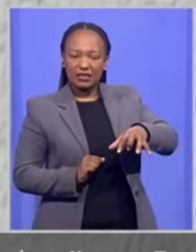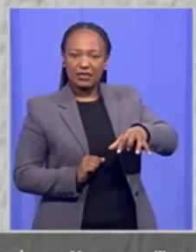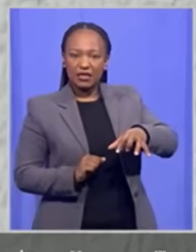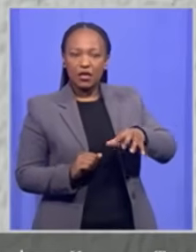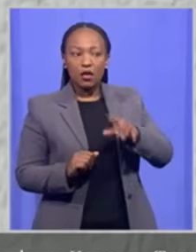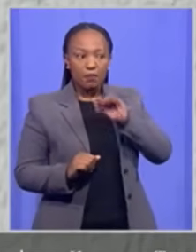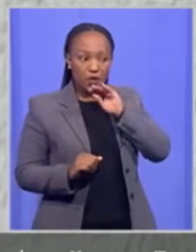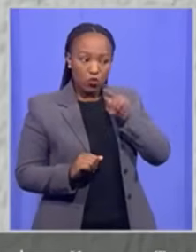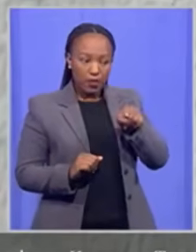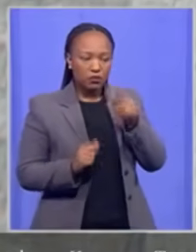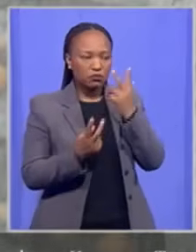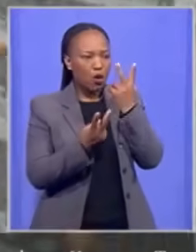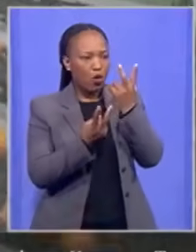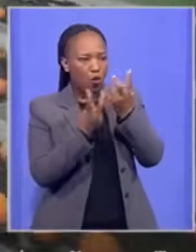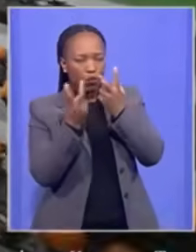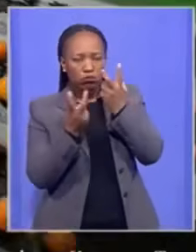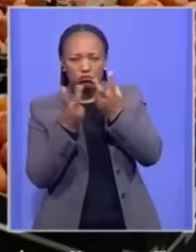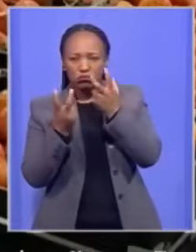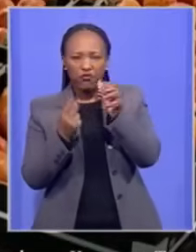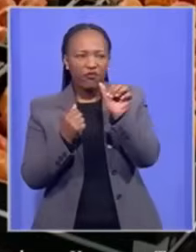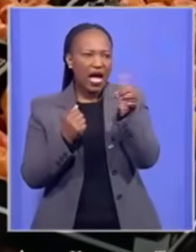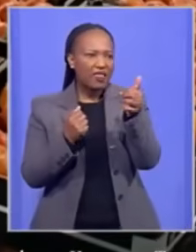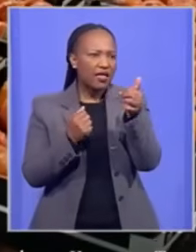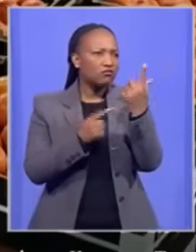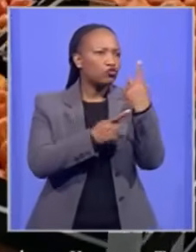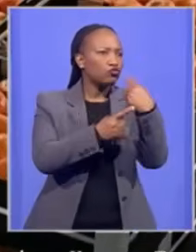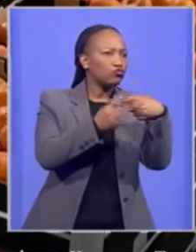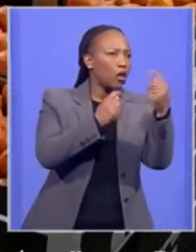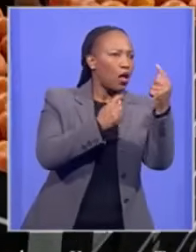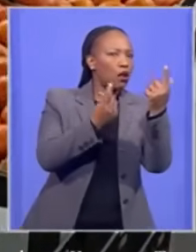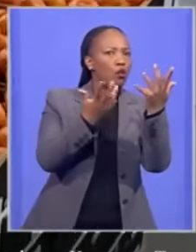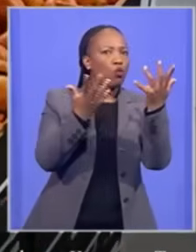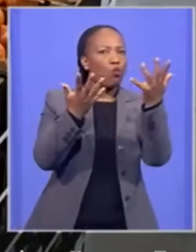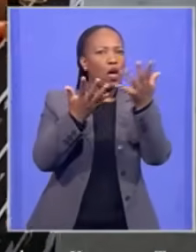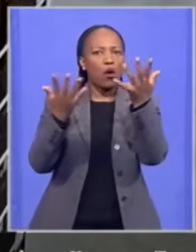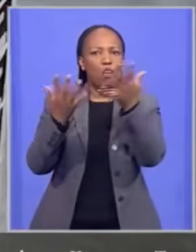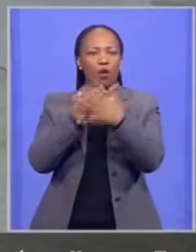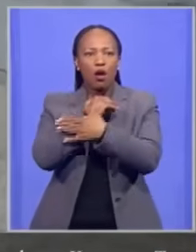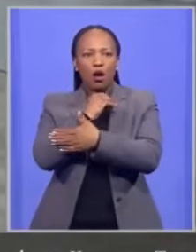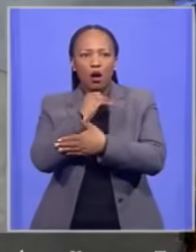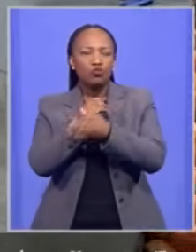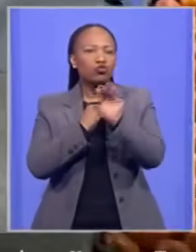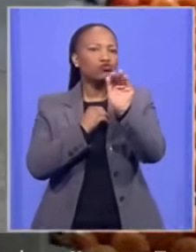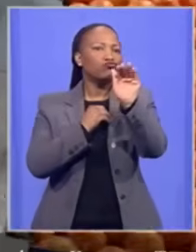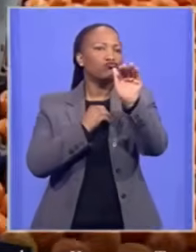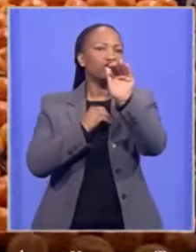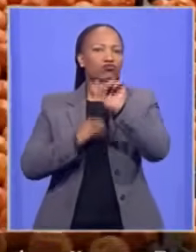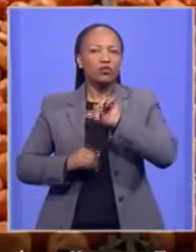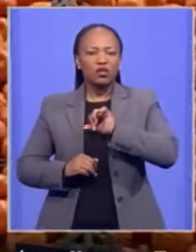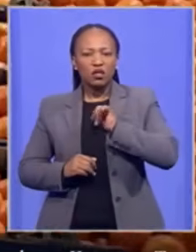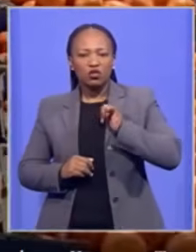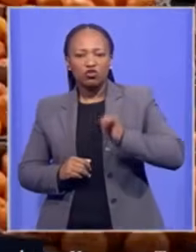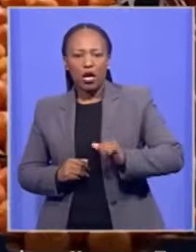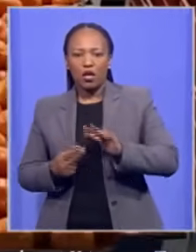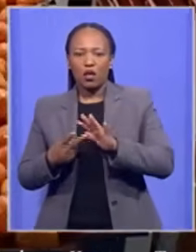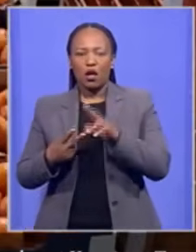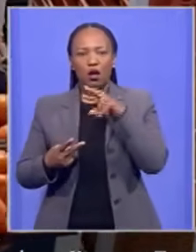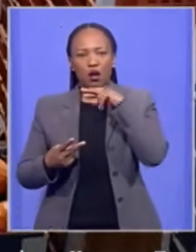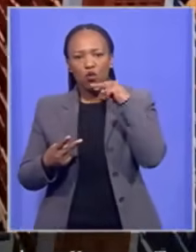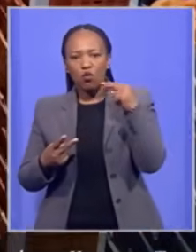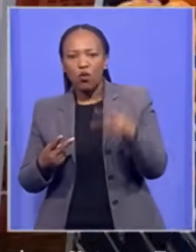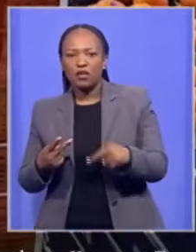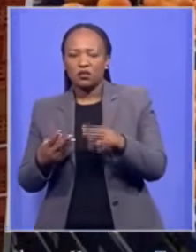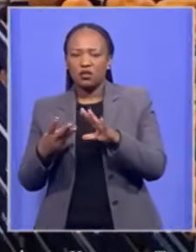mebaraka e mengwe re tsene fatshe re ba nyakela mebaraka e mengwe re boledišana dinaga tše dingwe naga ya China dinaga tša Russia dinaga tše